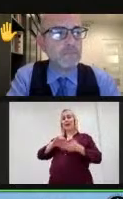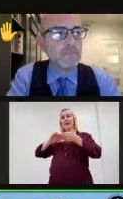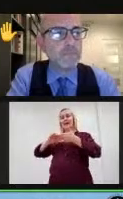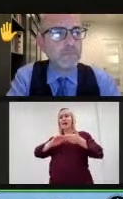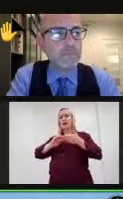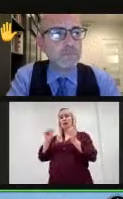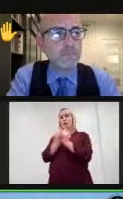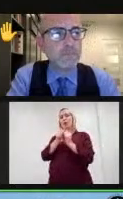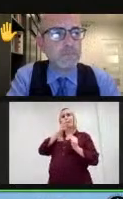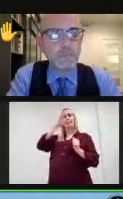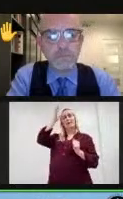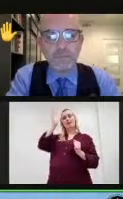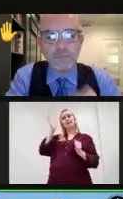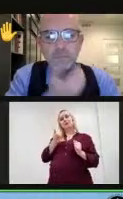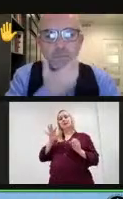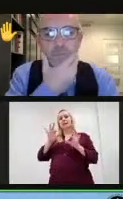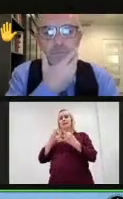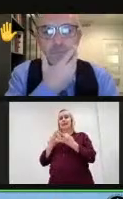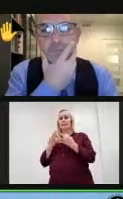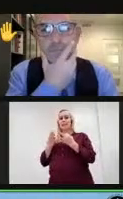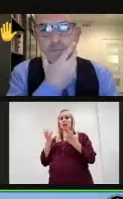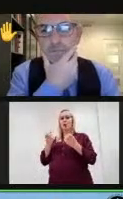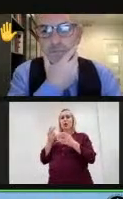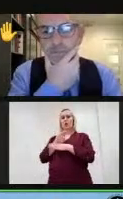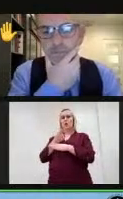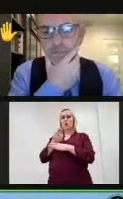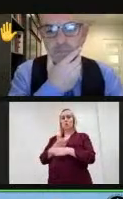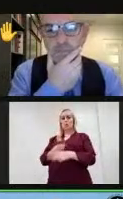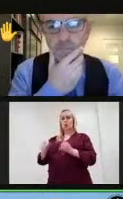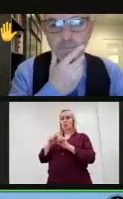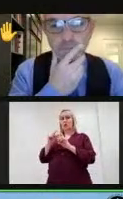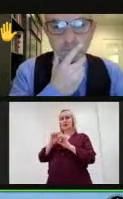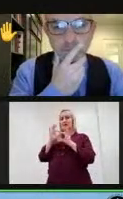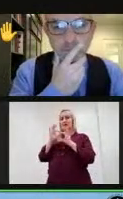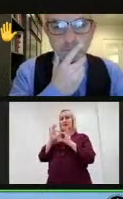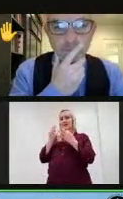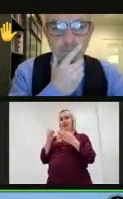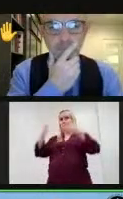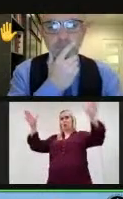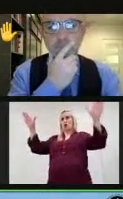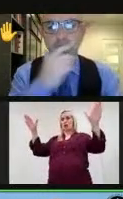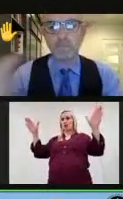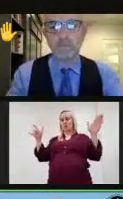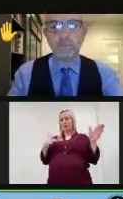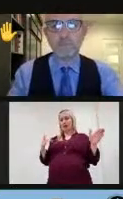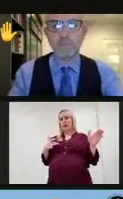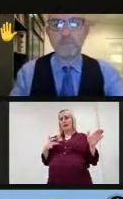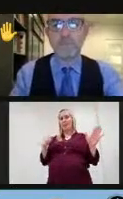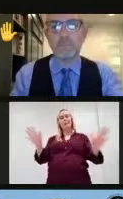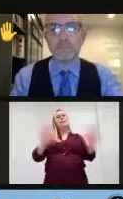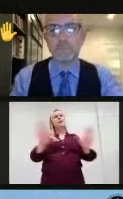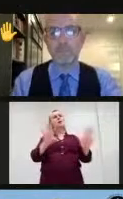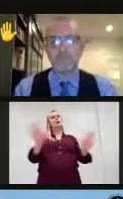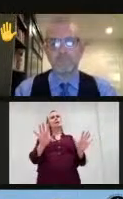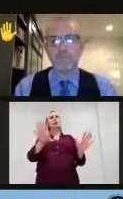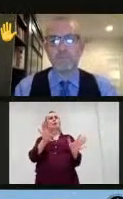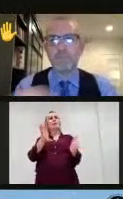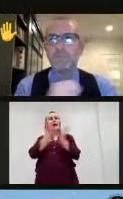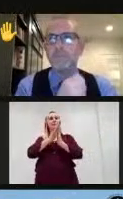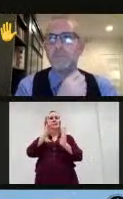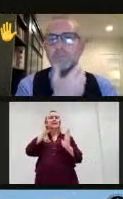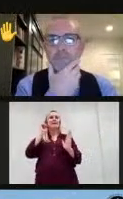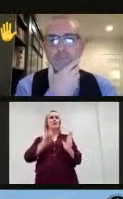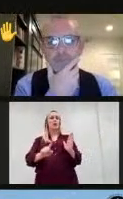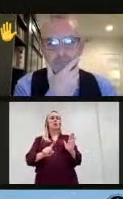or in this case, I want to use the word family in a broader sense. Right, but what we're looking for right now is